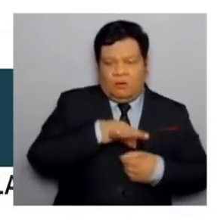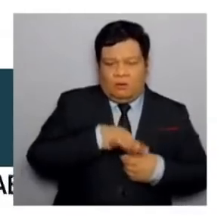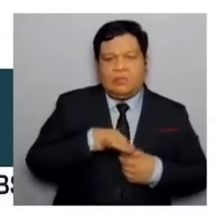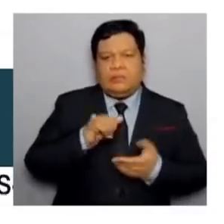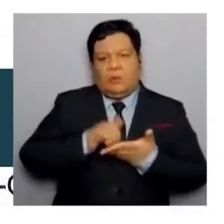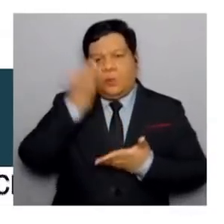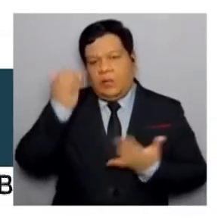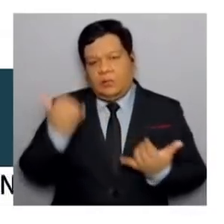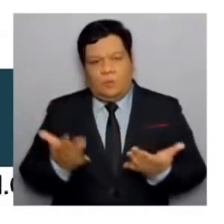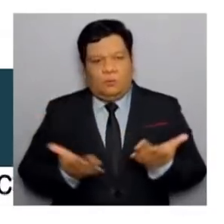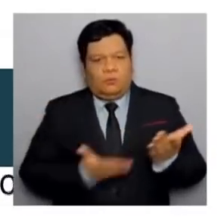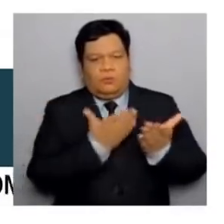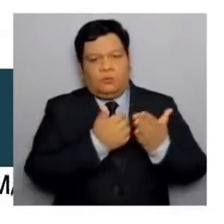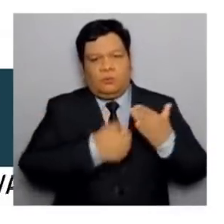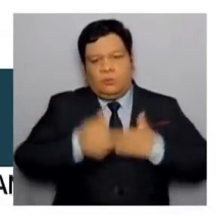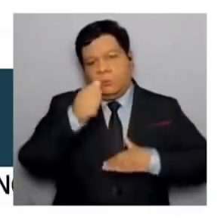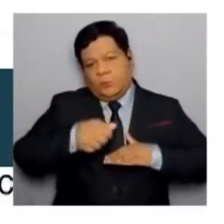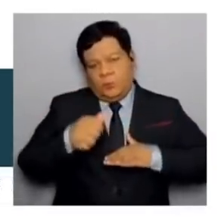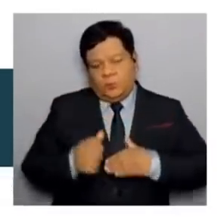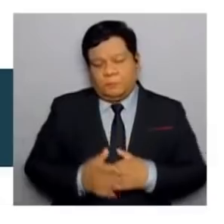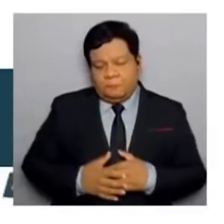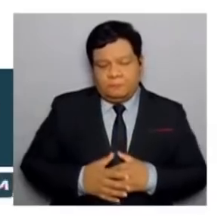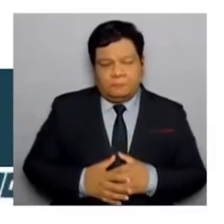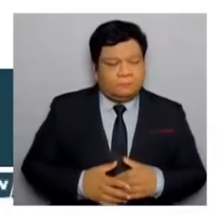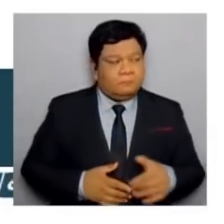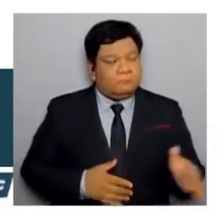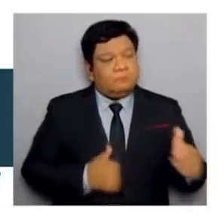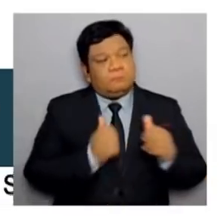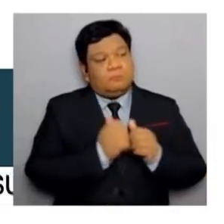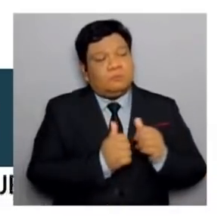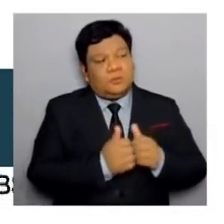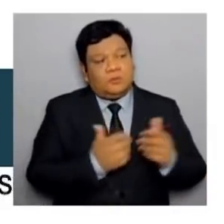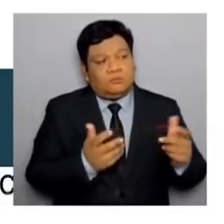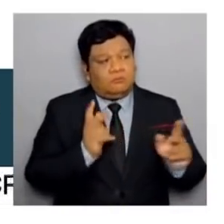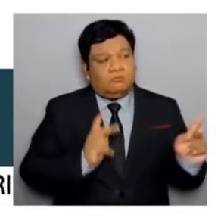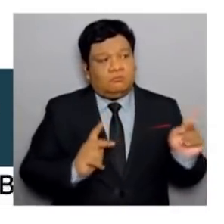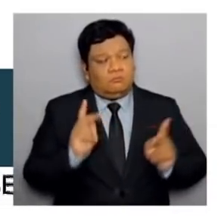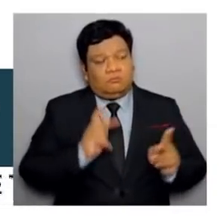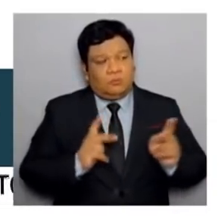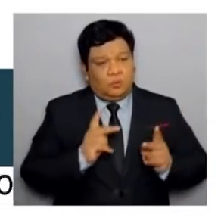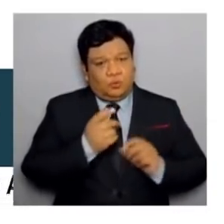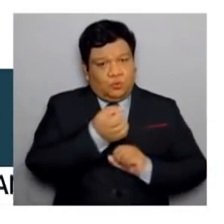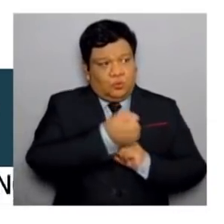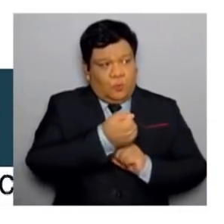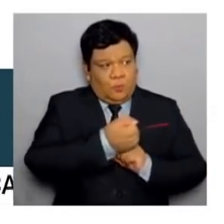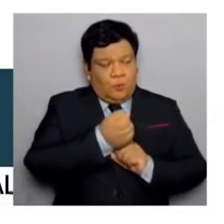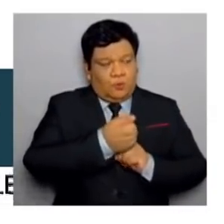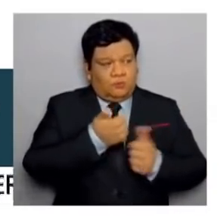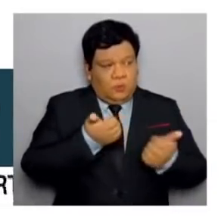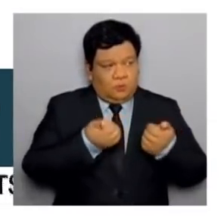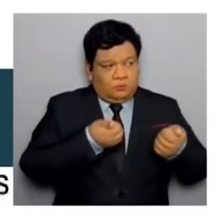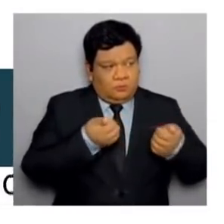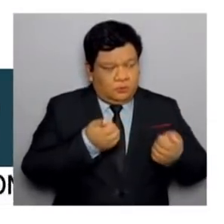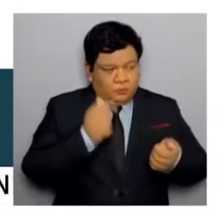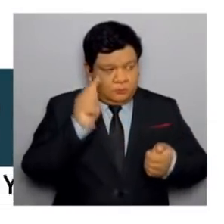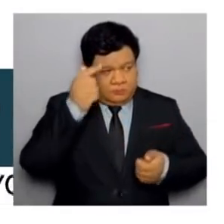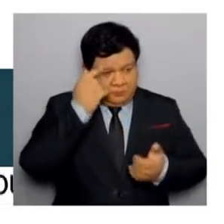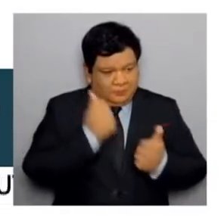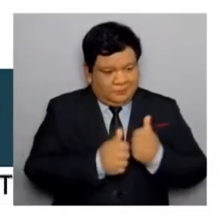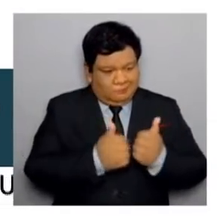na inaakyat sa Korte Suprema. So that if people supportive of the administration say that this petition only seeks